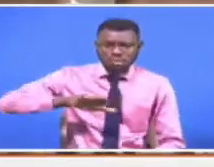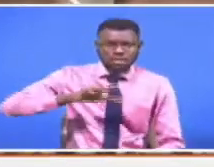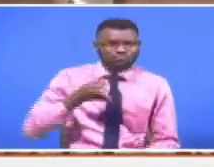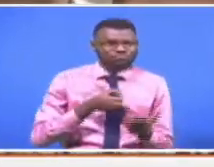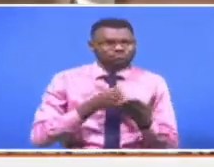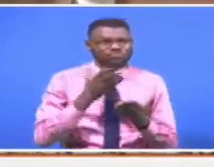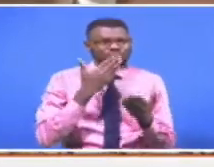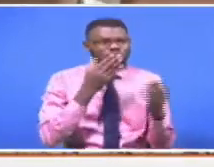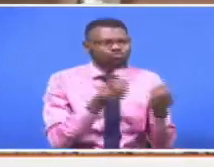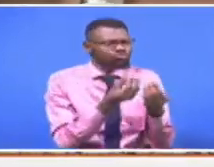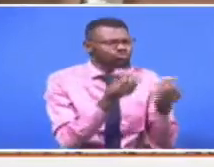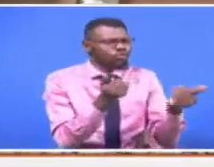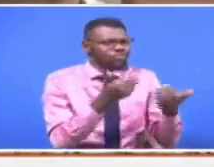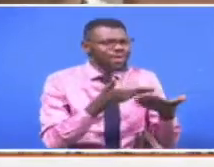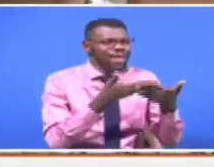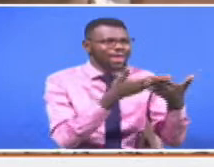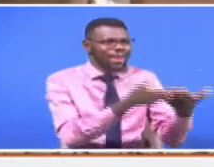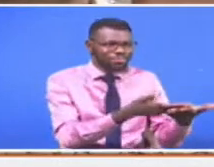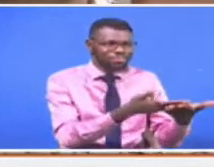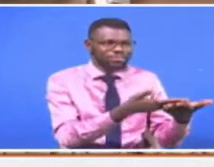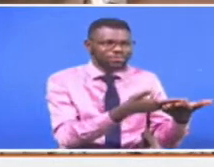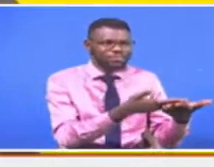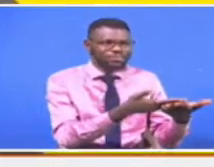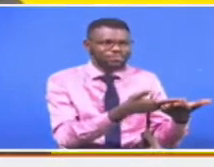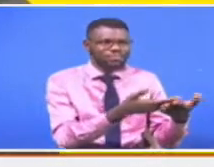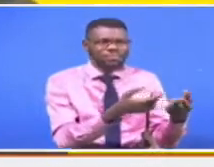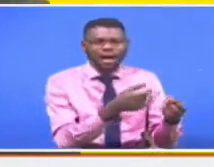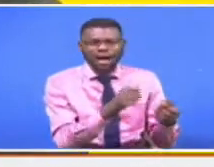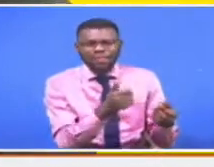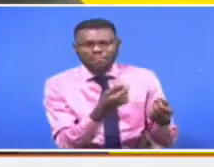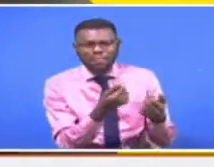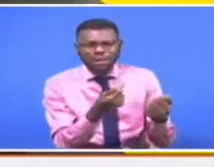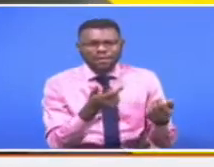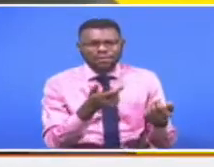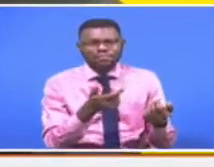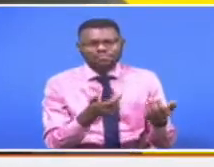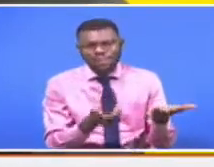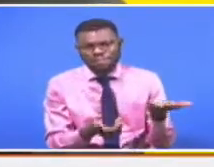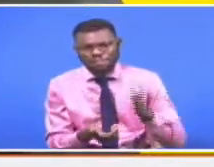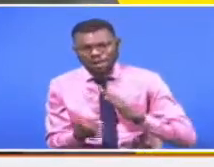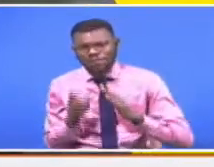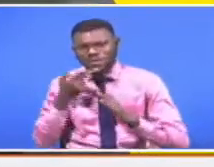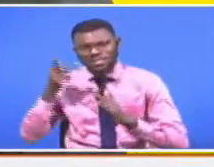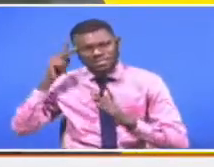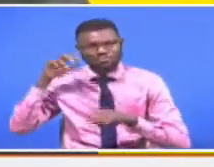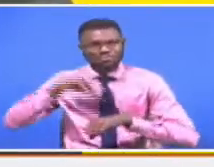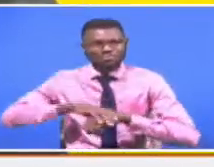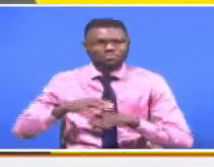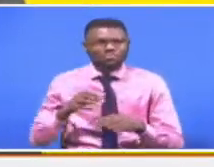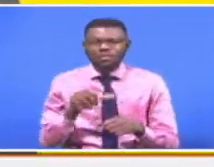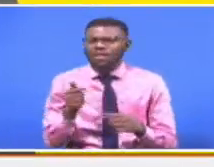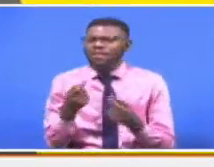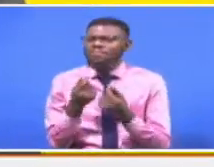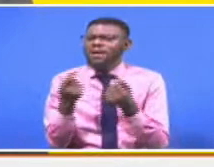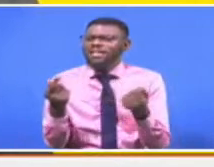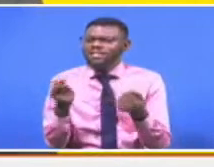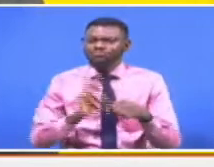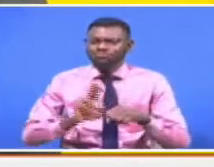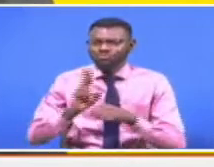of stranded students who are still in the country. Hii ililipwa? Je, ilienda university?